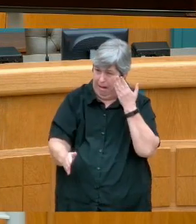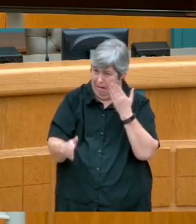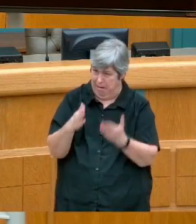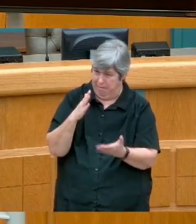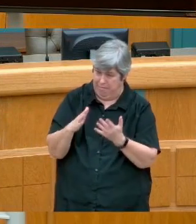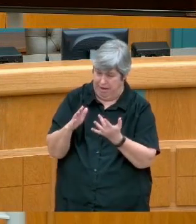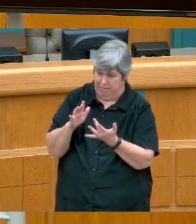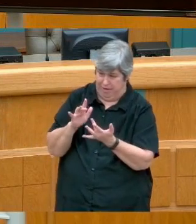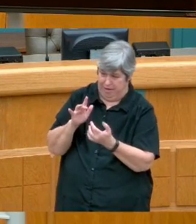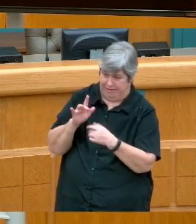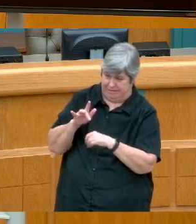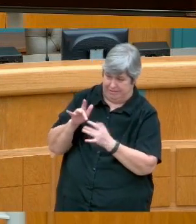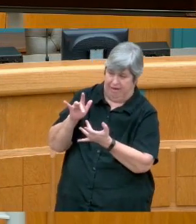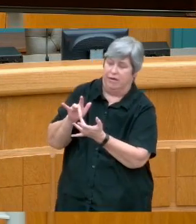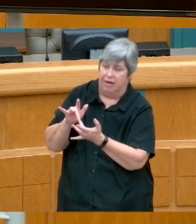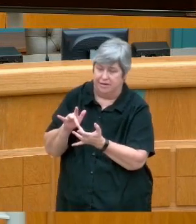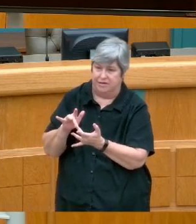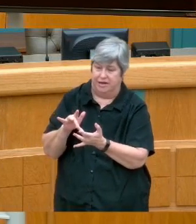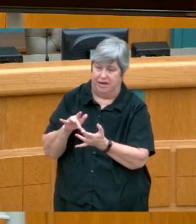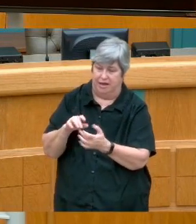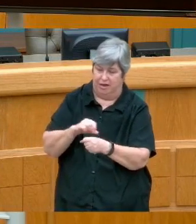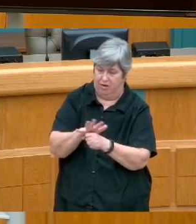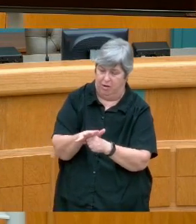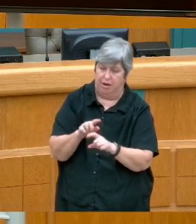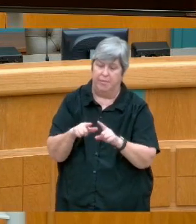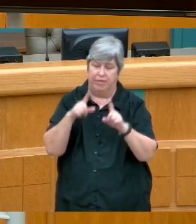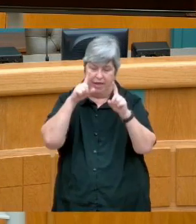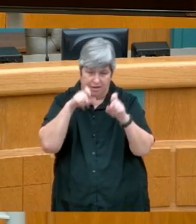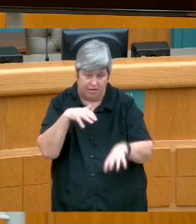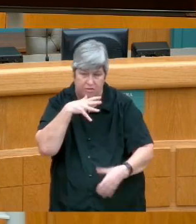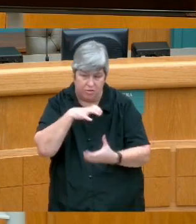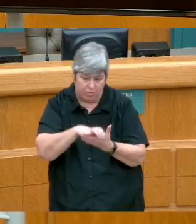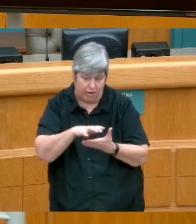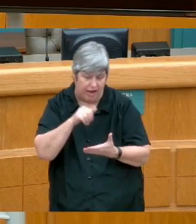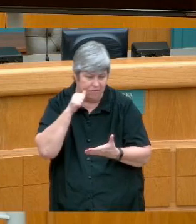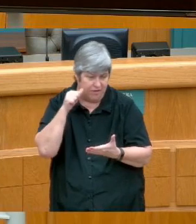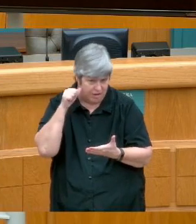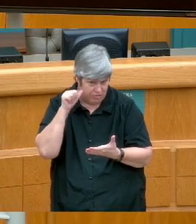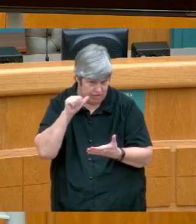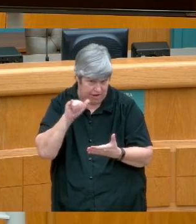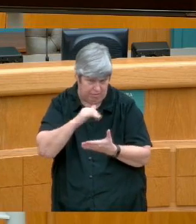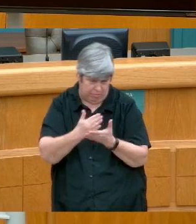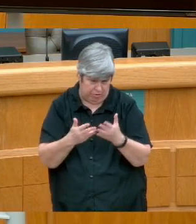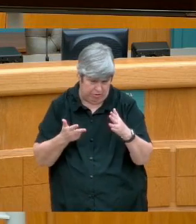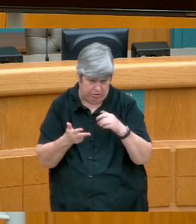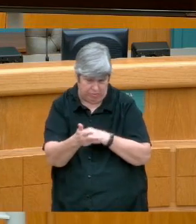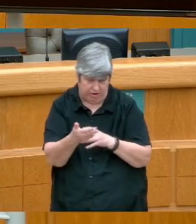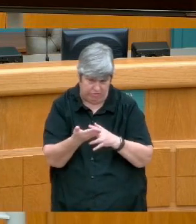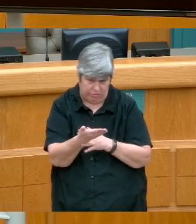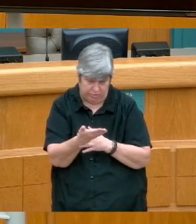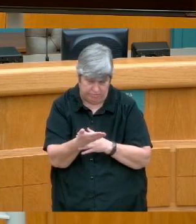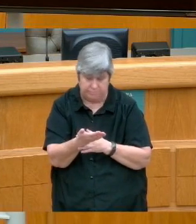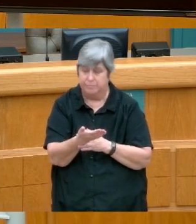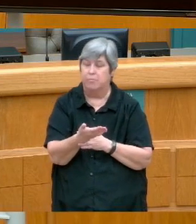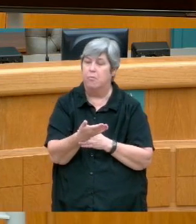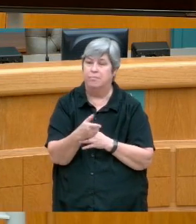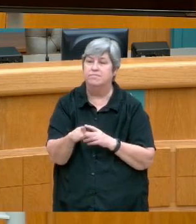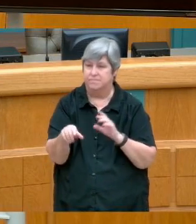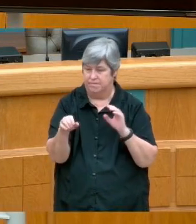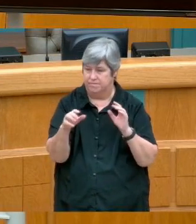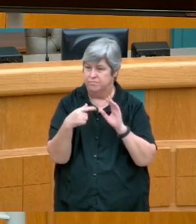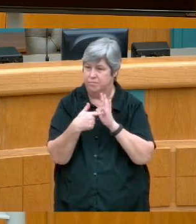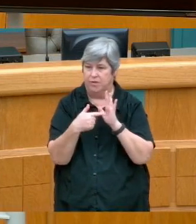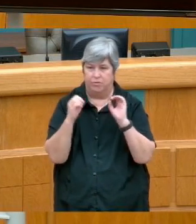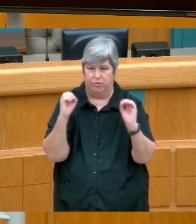COVID indirectly through the wife. But she was tested yesterday as part of our drive-through testing operation, and she came